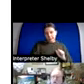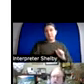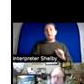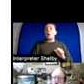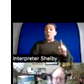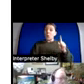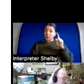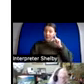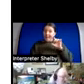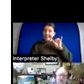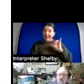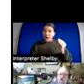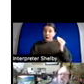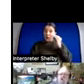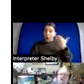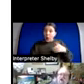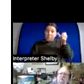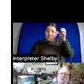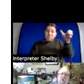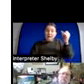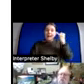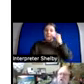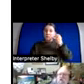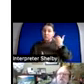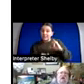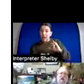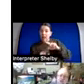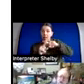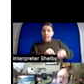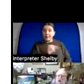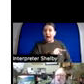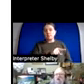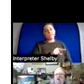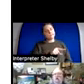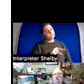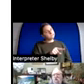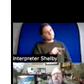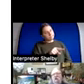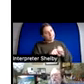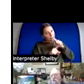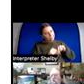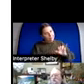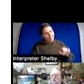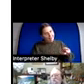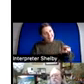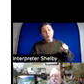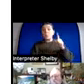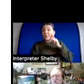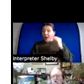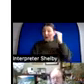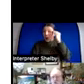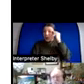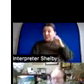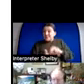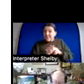knowledge was and if you still think knowledge is that you should be questioning that as well that's what we thought knowledge was but